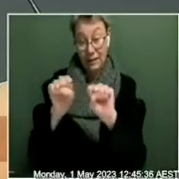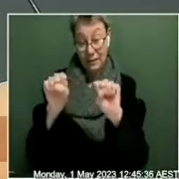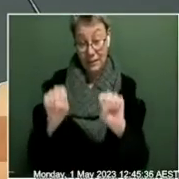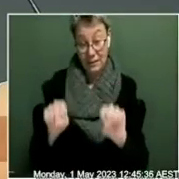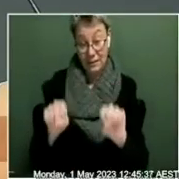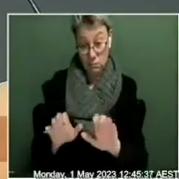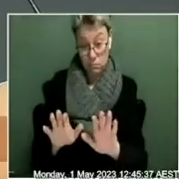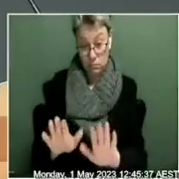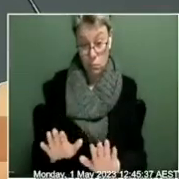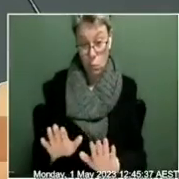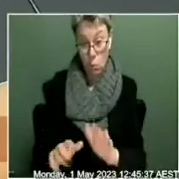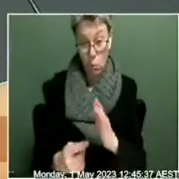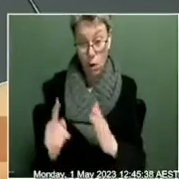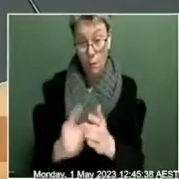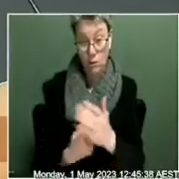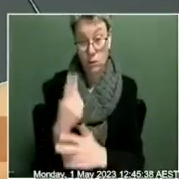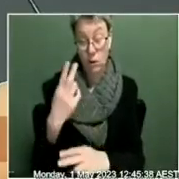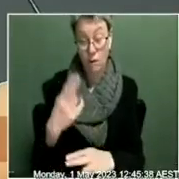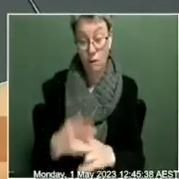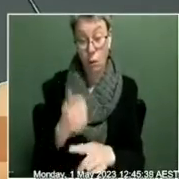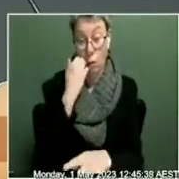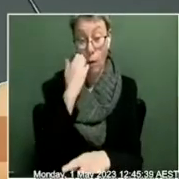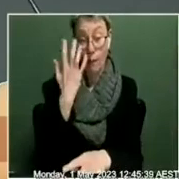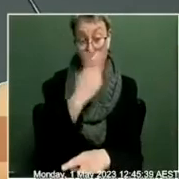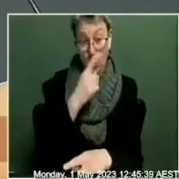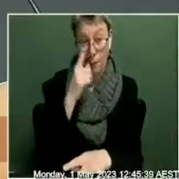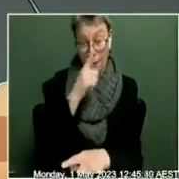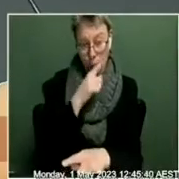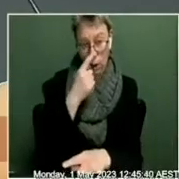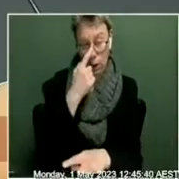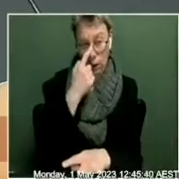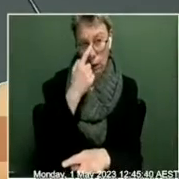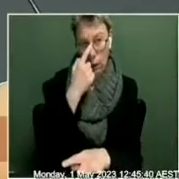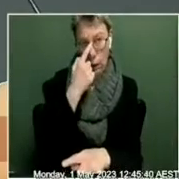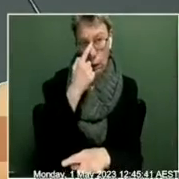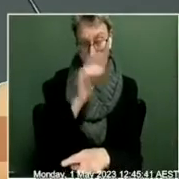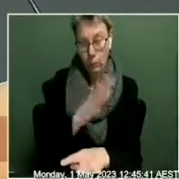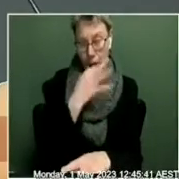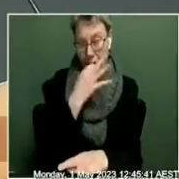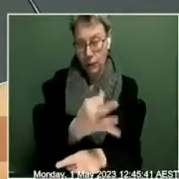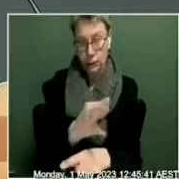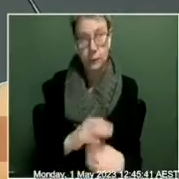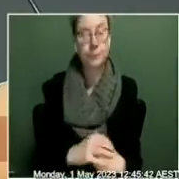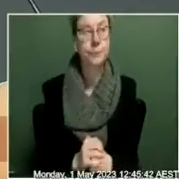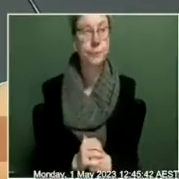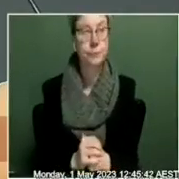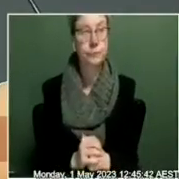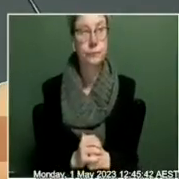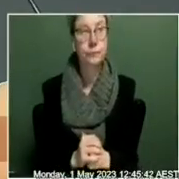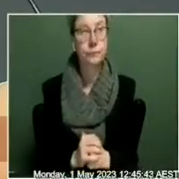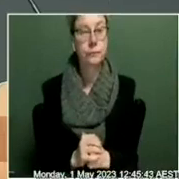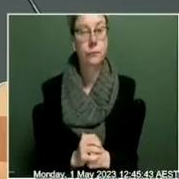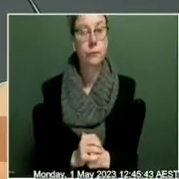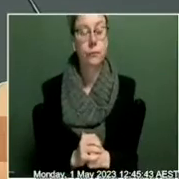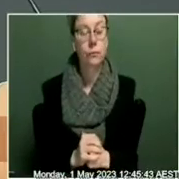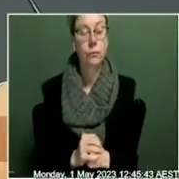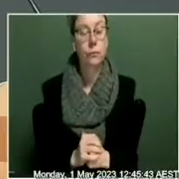Is it your aspiration that the mental health